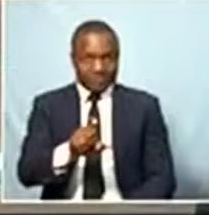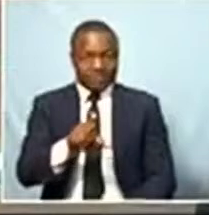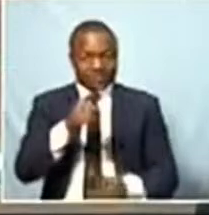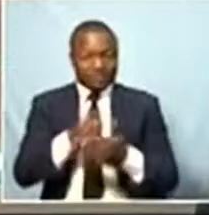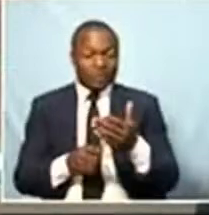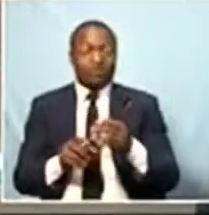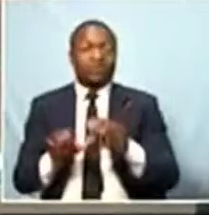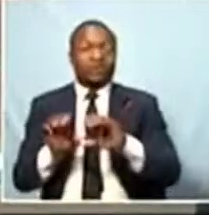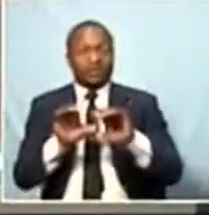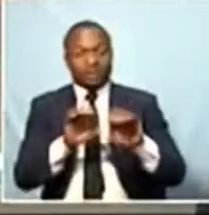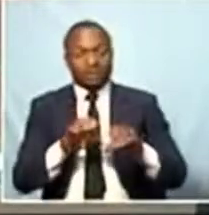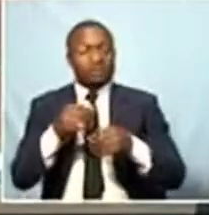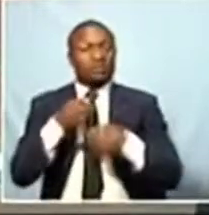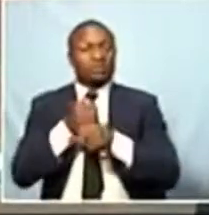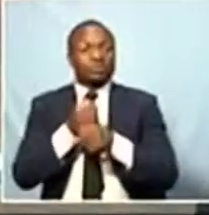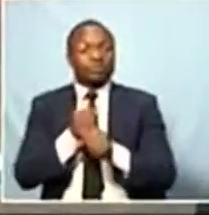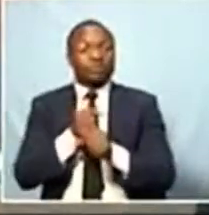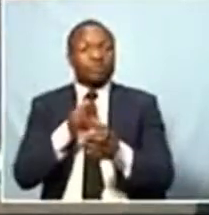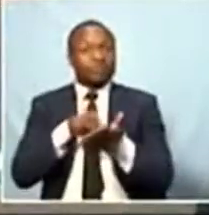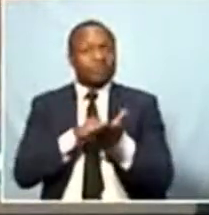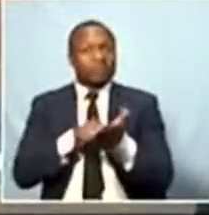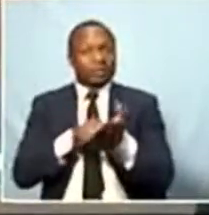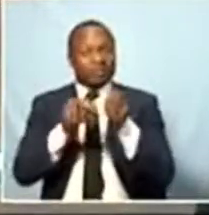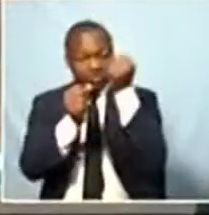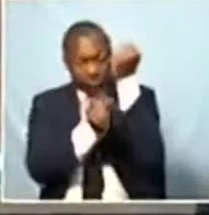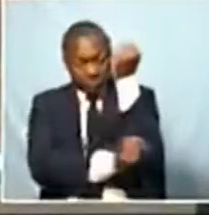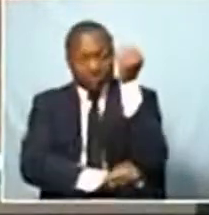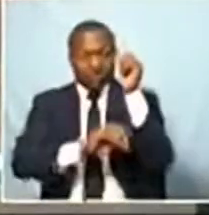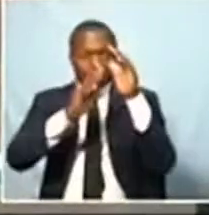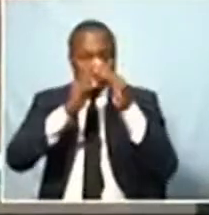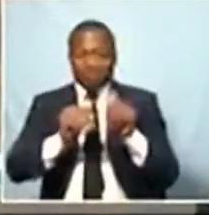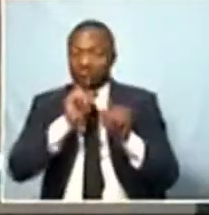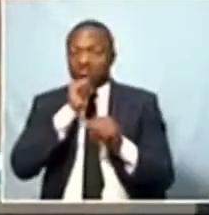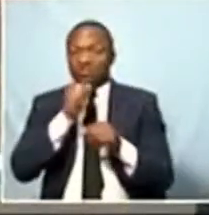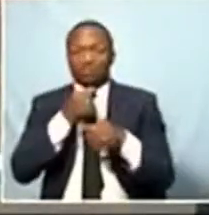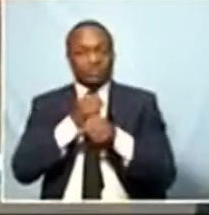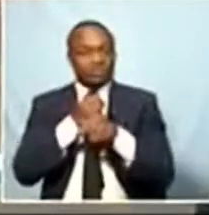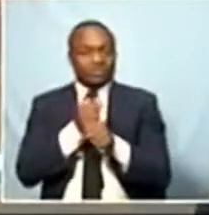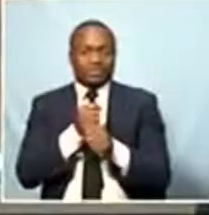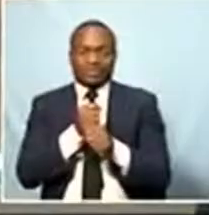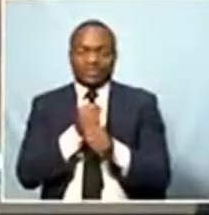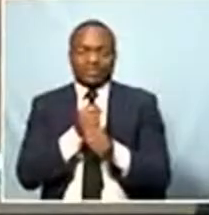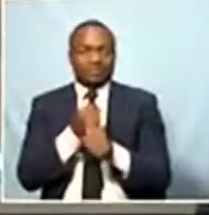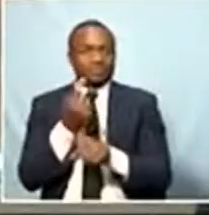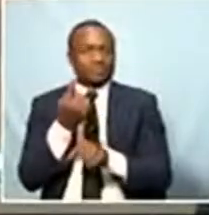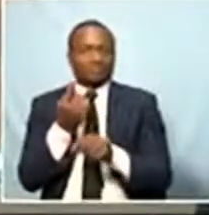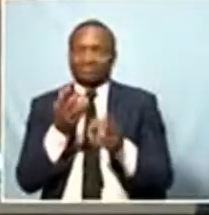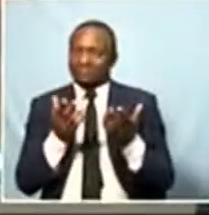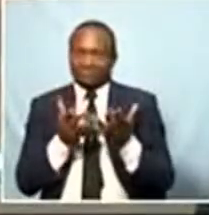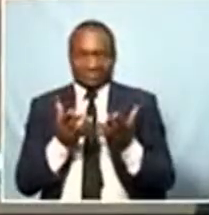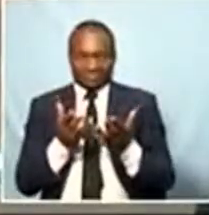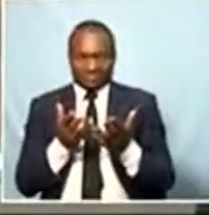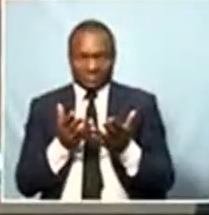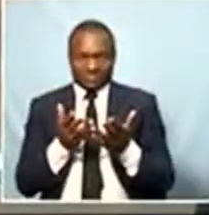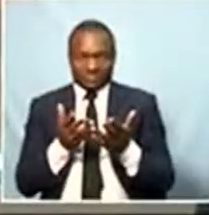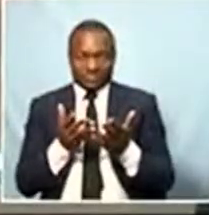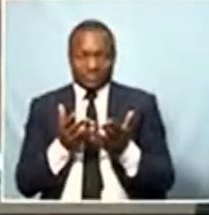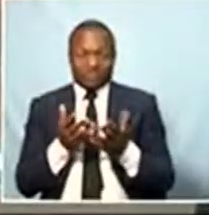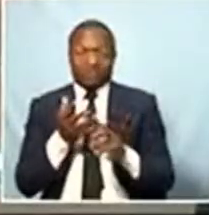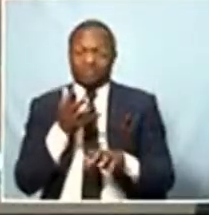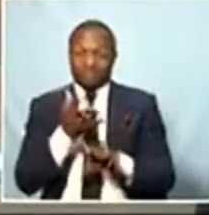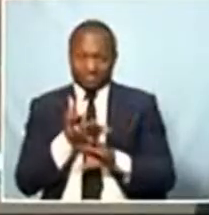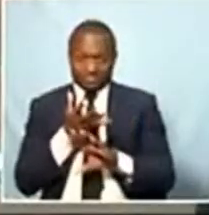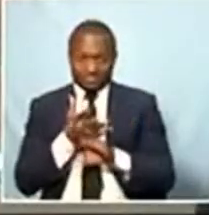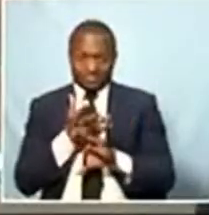make the recommendation to State House? Fortunate enough, we haven't made one before to State House. Therefore, that would be